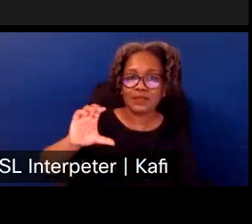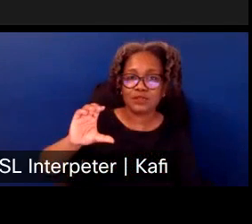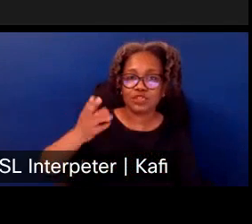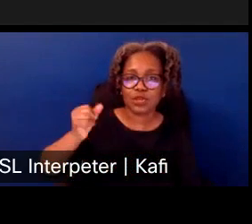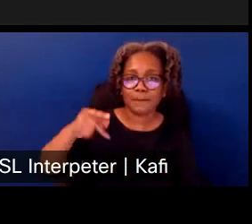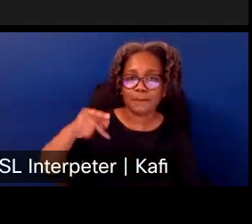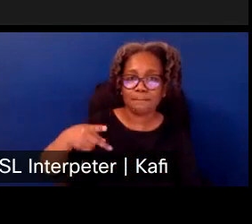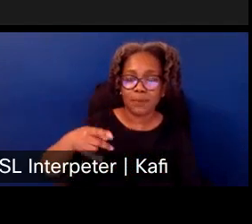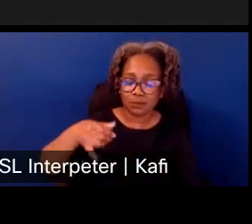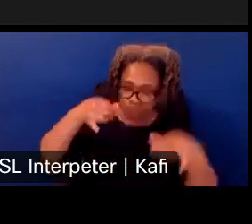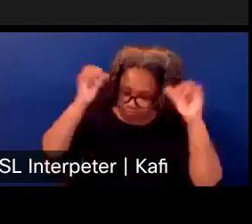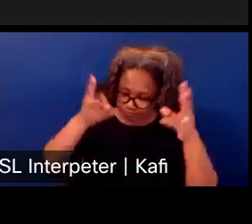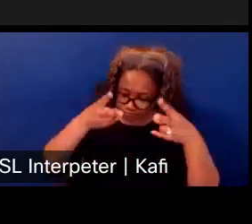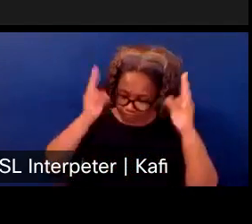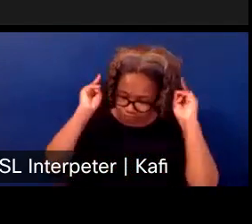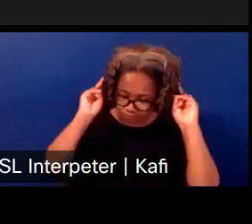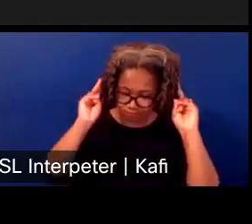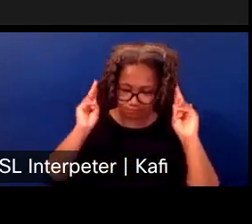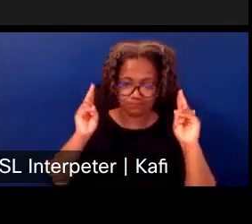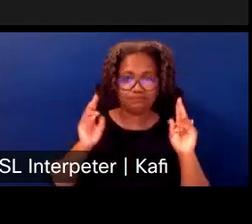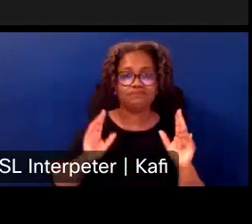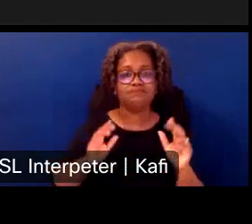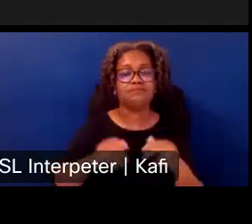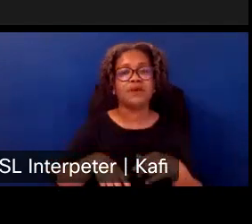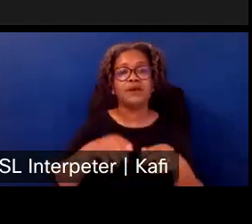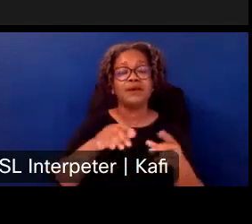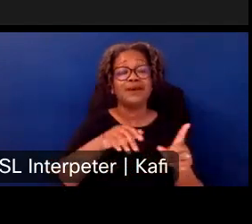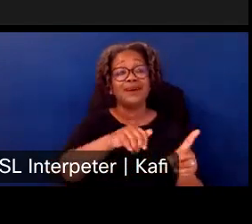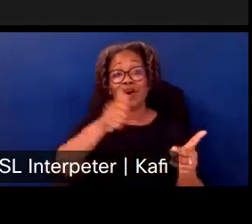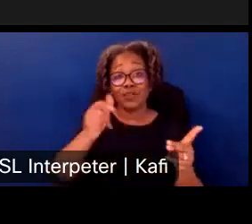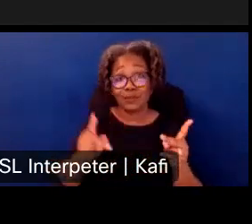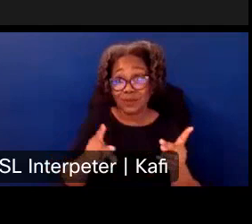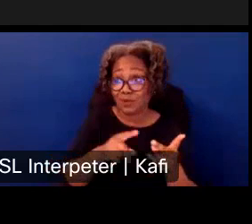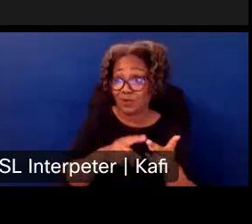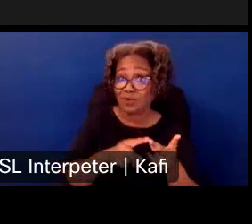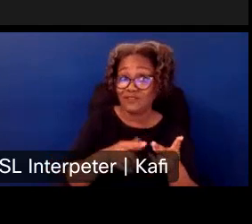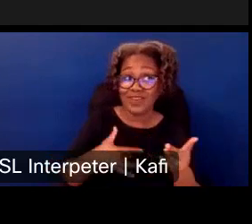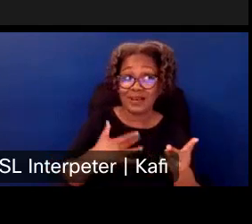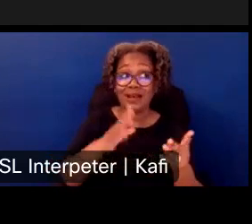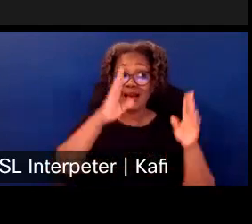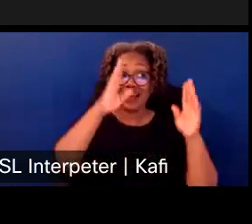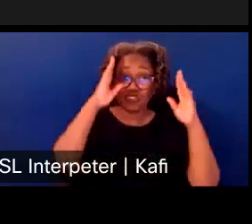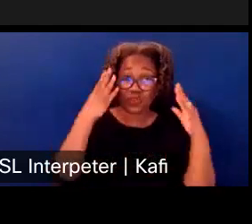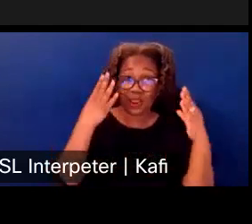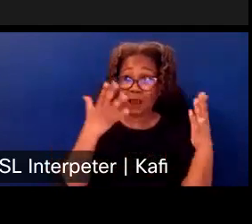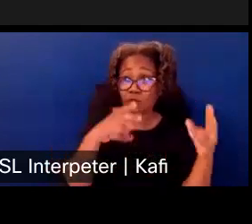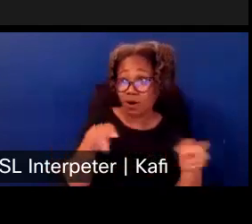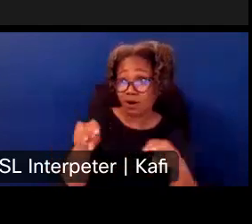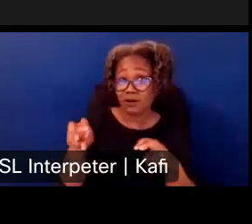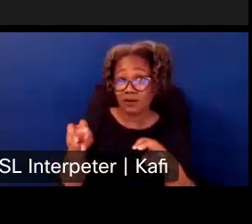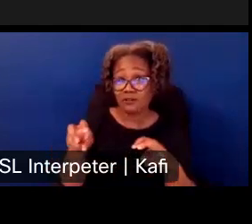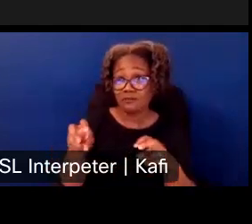And others felt they were in a position that they were not ready to go that drastic, or they were in positions